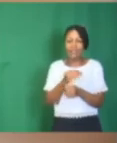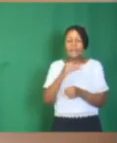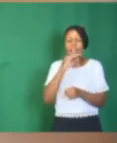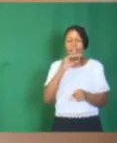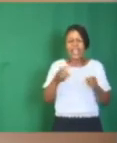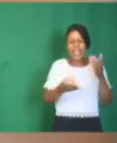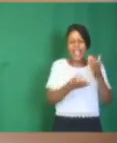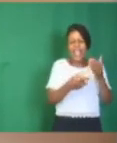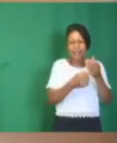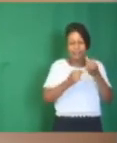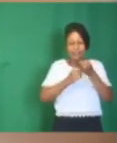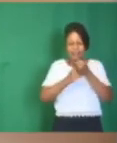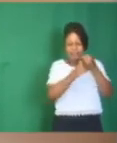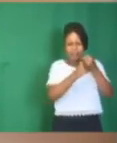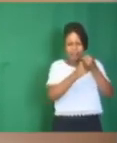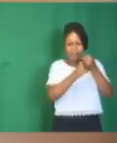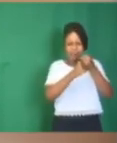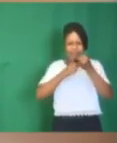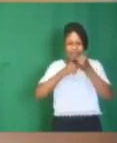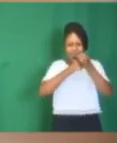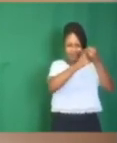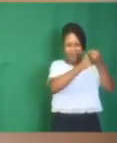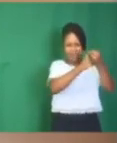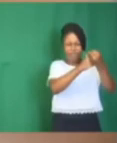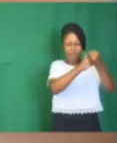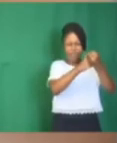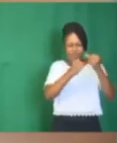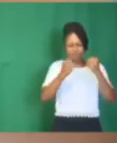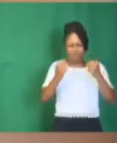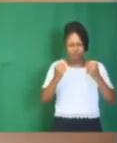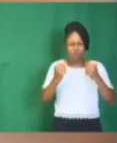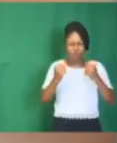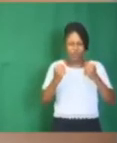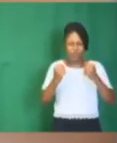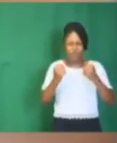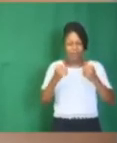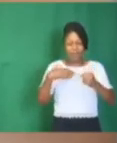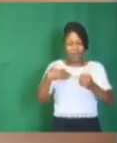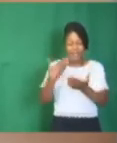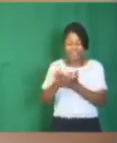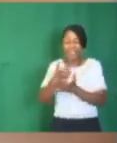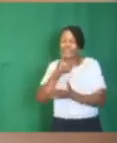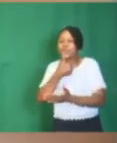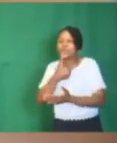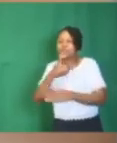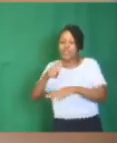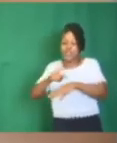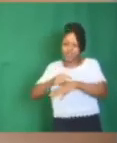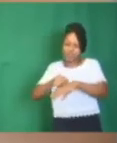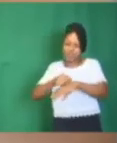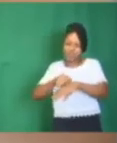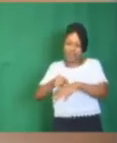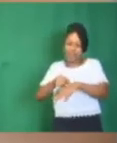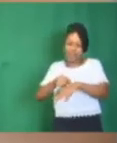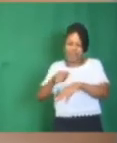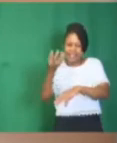support. You know, I will just like to put this one as a SWOT. If there was no skeletal